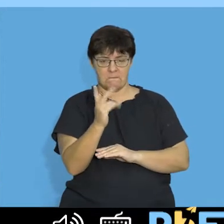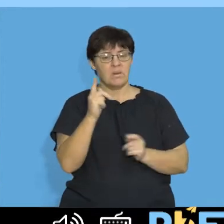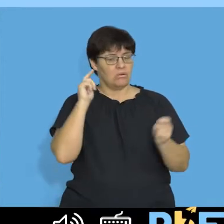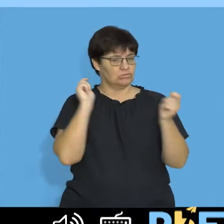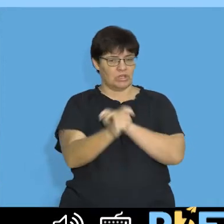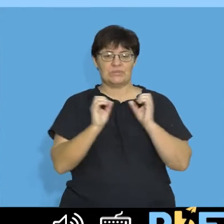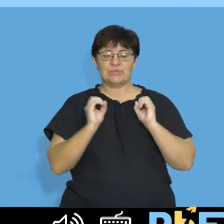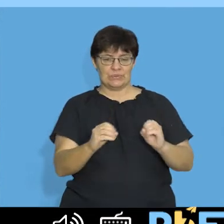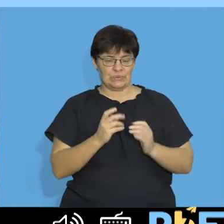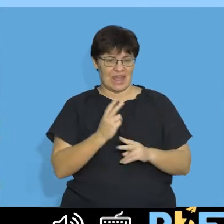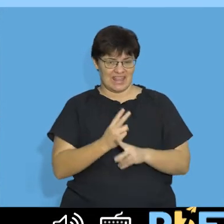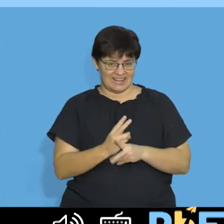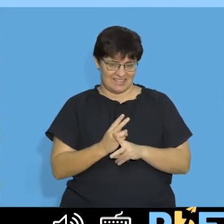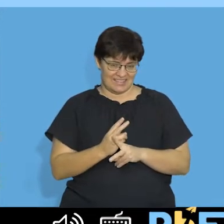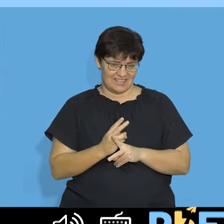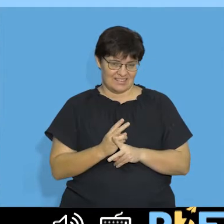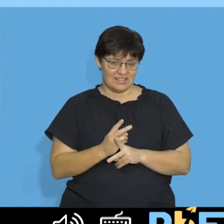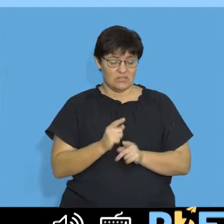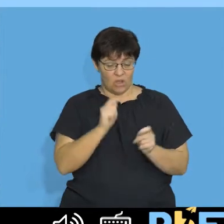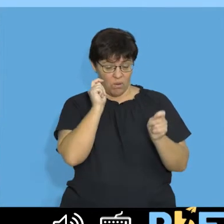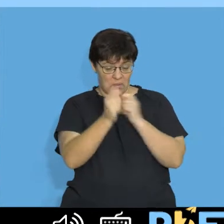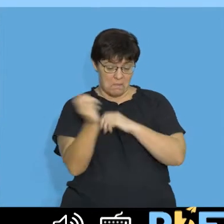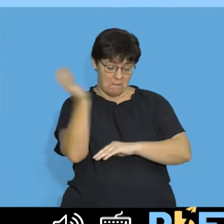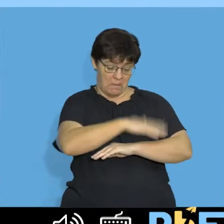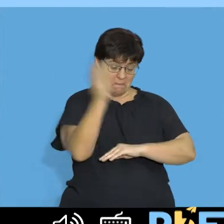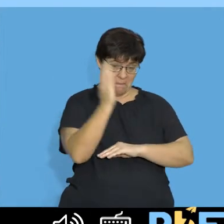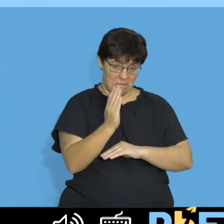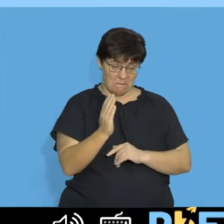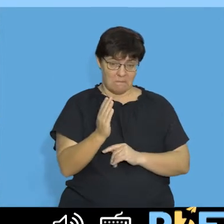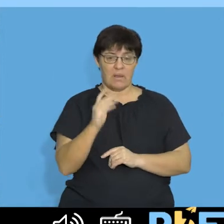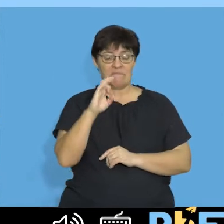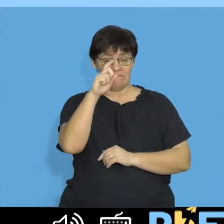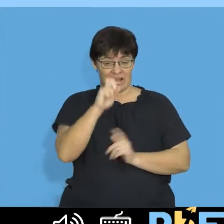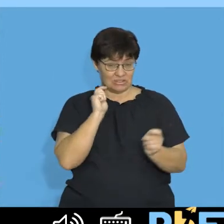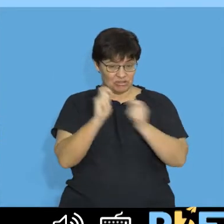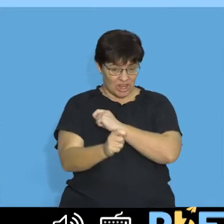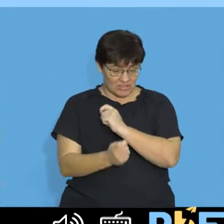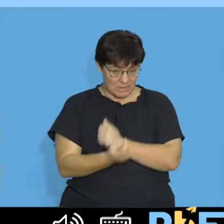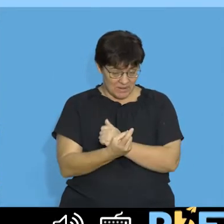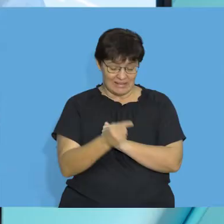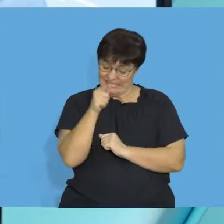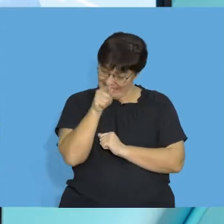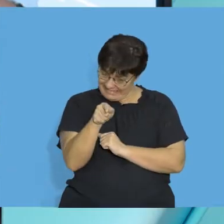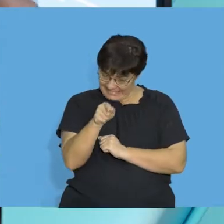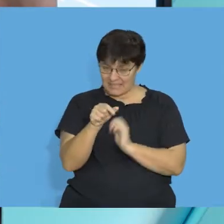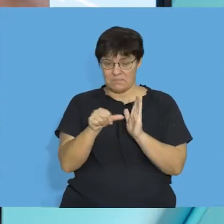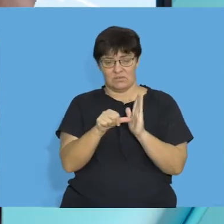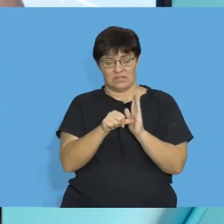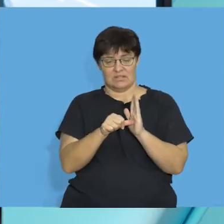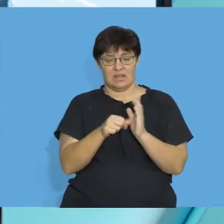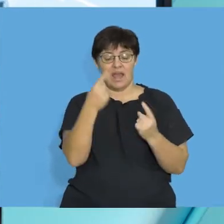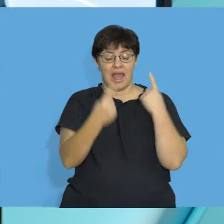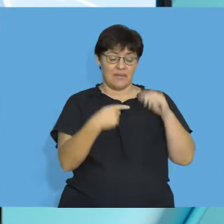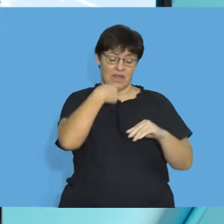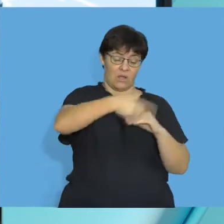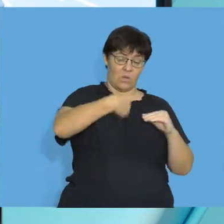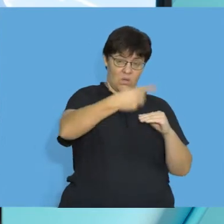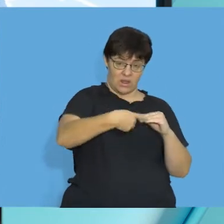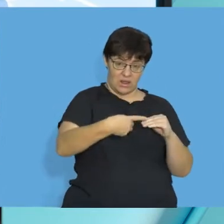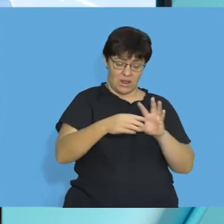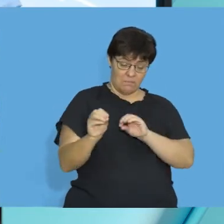change. So only when there's a change in magnetic flux, and that's the important thing. Either the coil has to